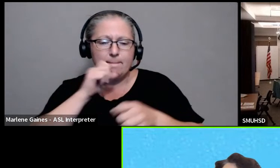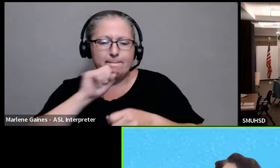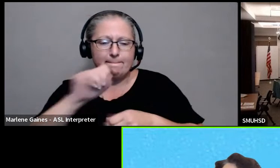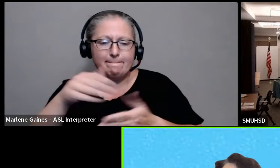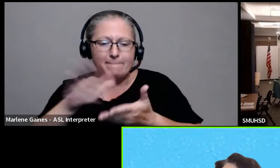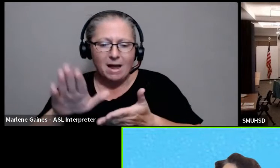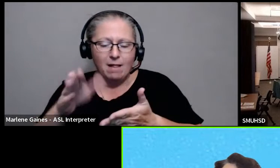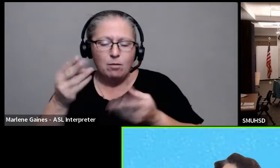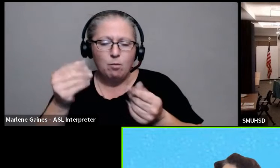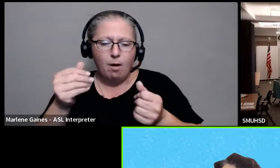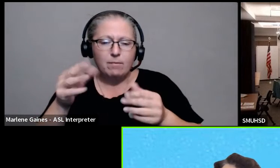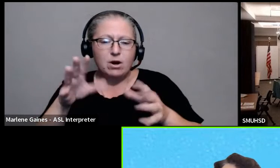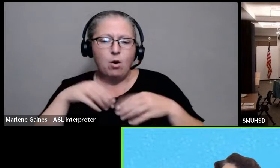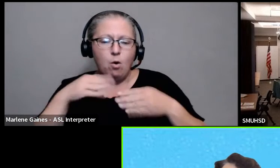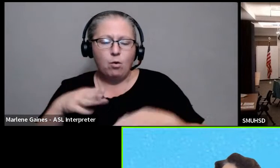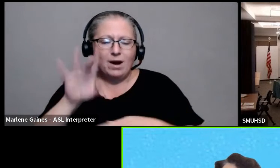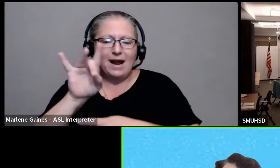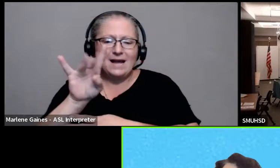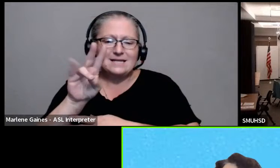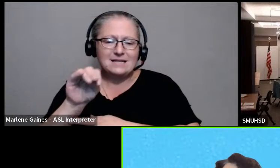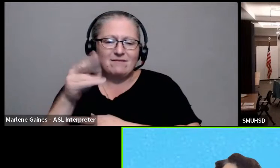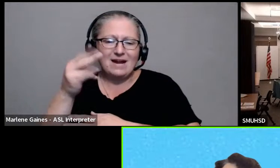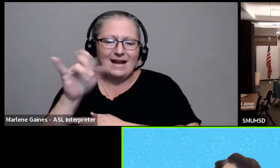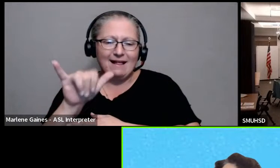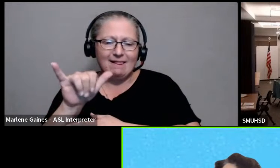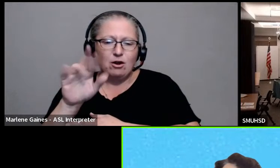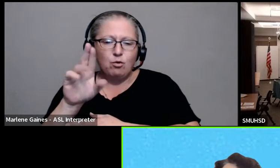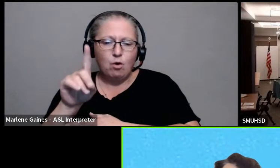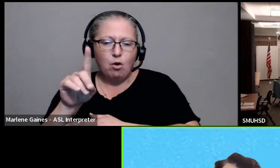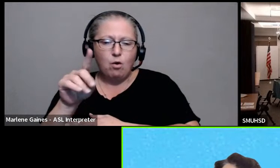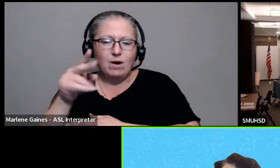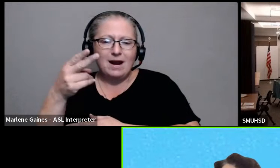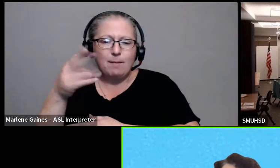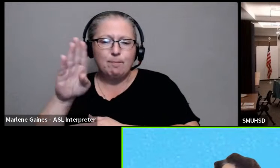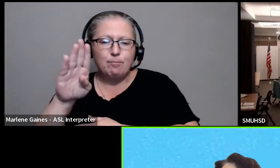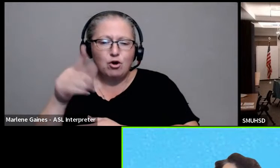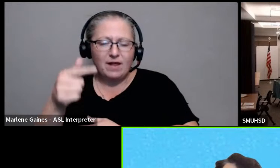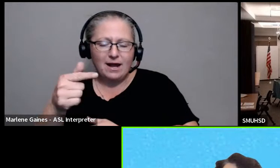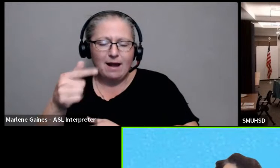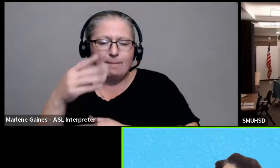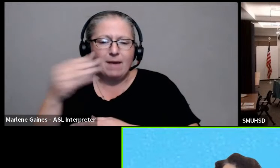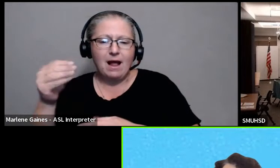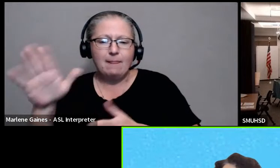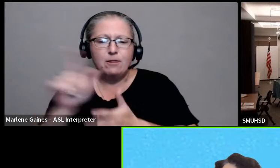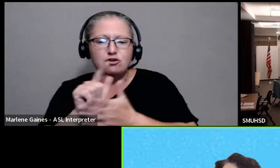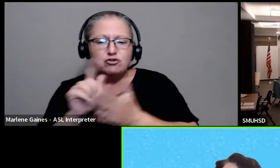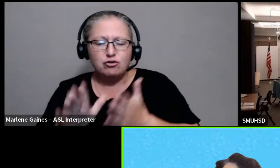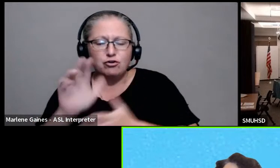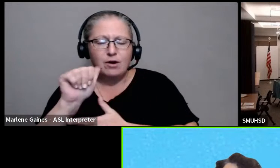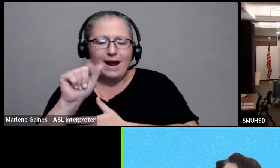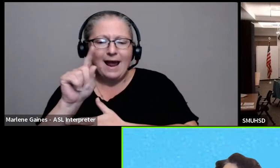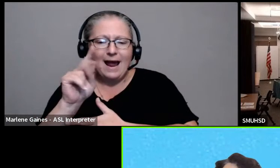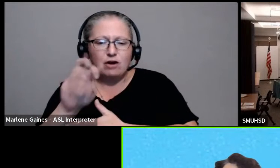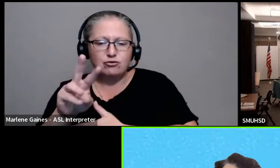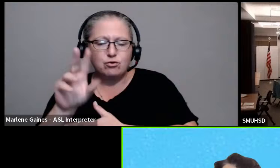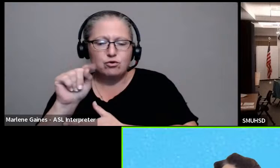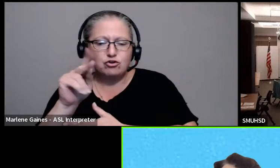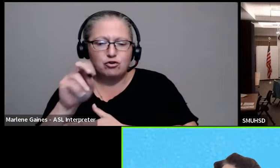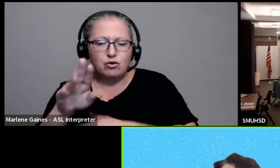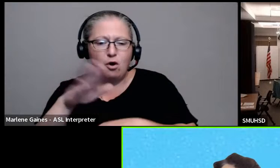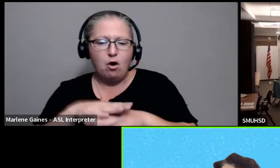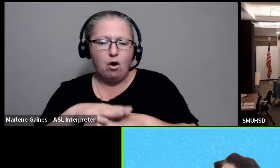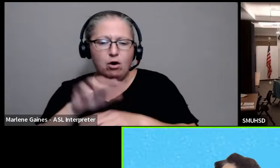of 870 Hinckley Road, Burlingame, and the property owner's attorney, Andrew Turner, on or about